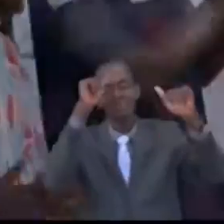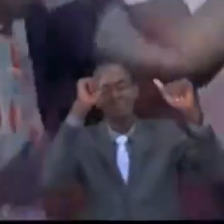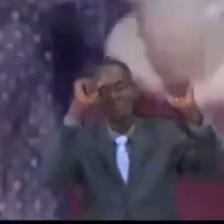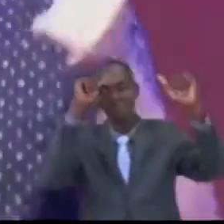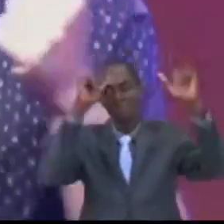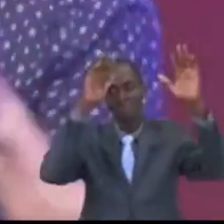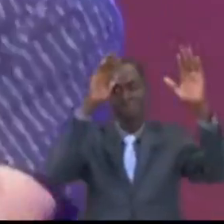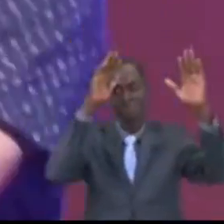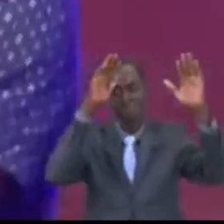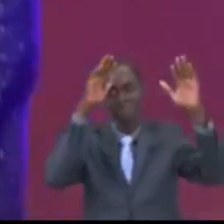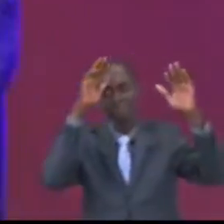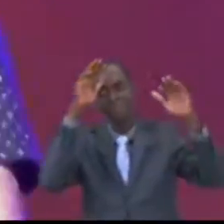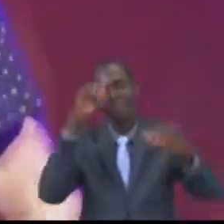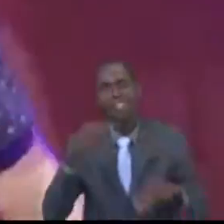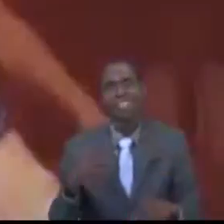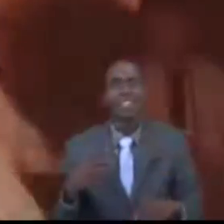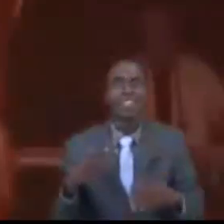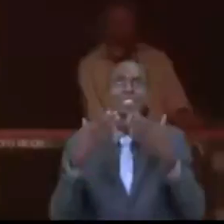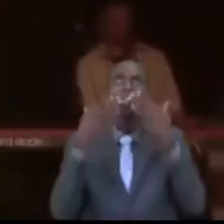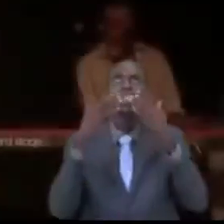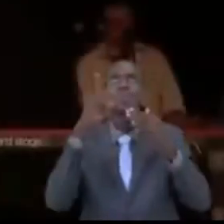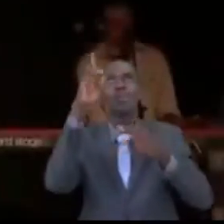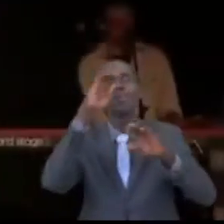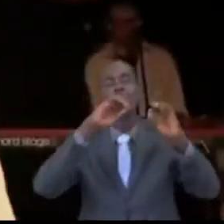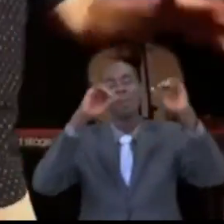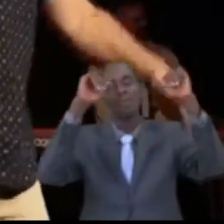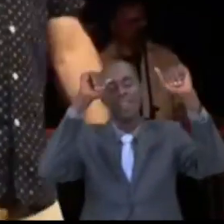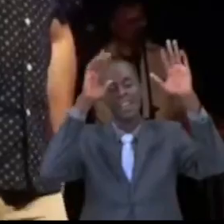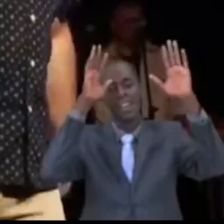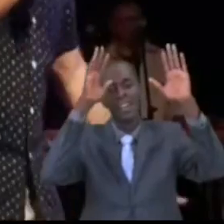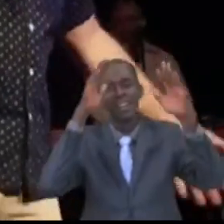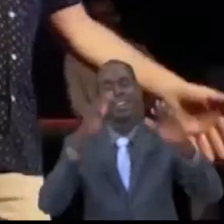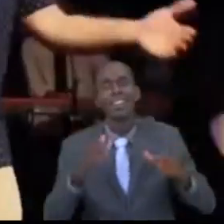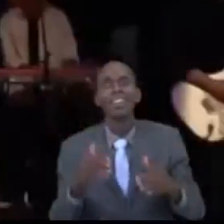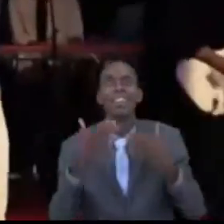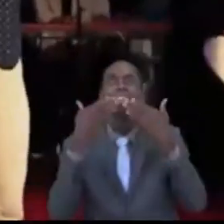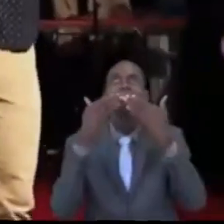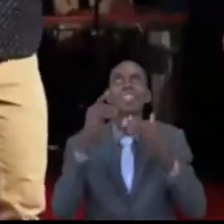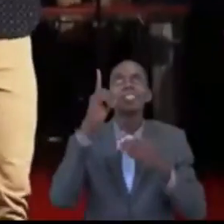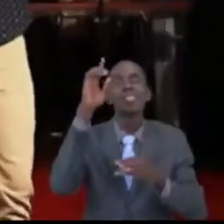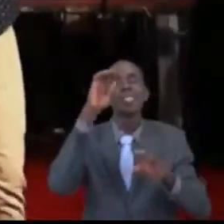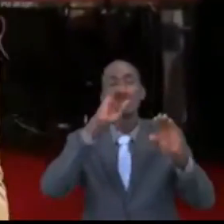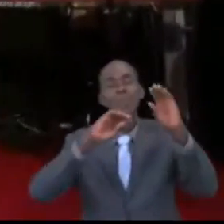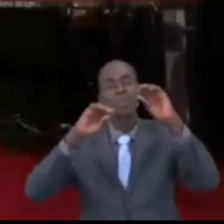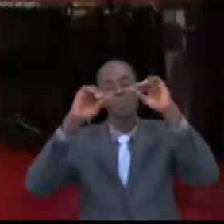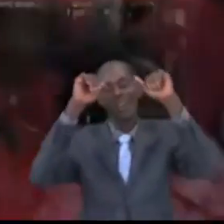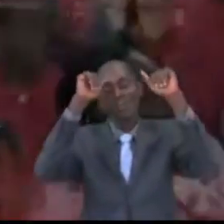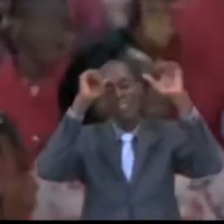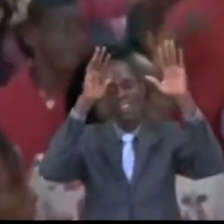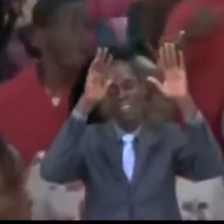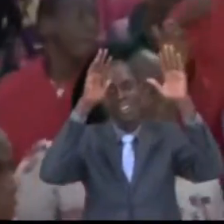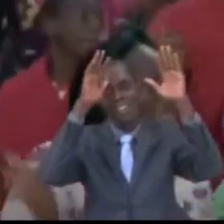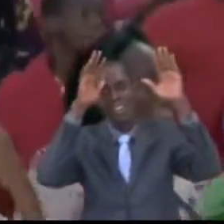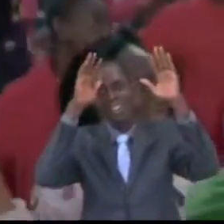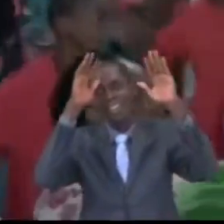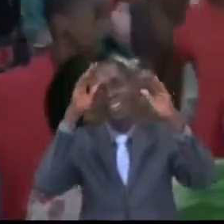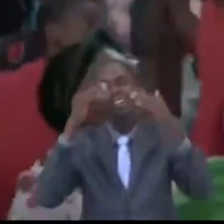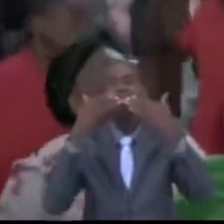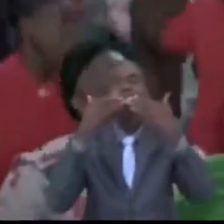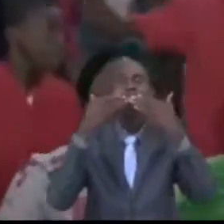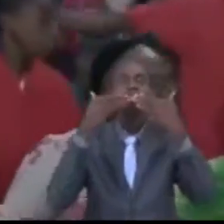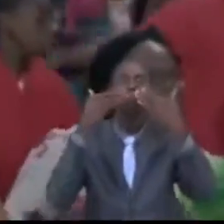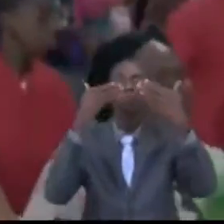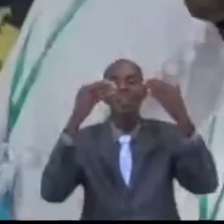papa papa, eshe o papa, eshe o papa,